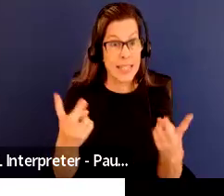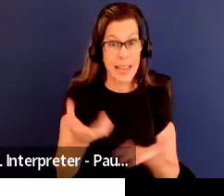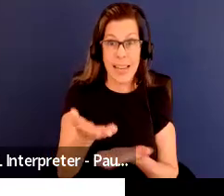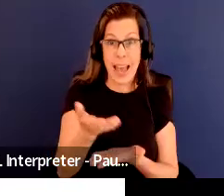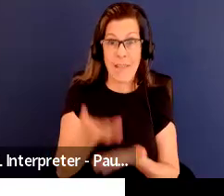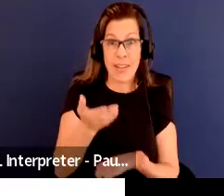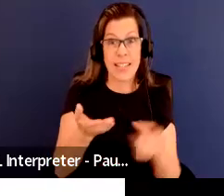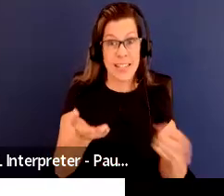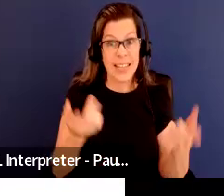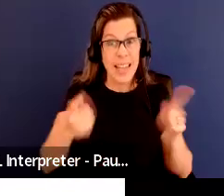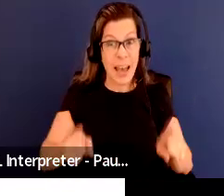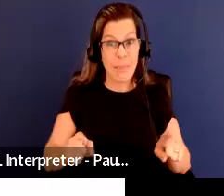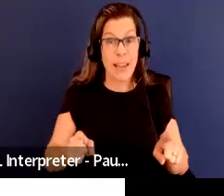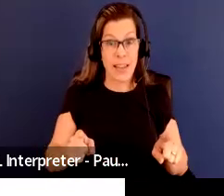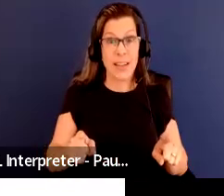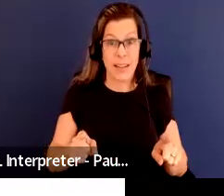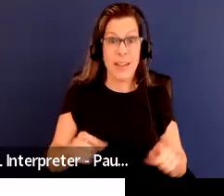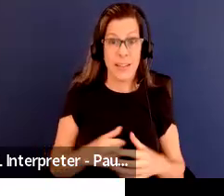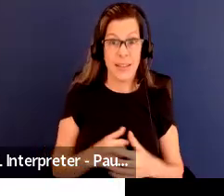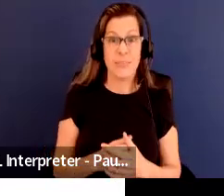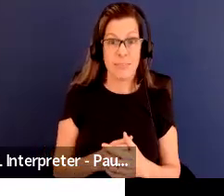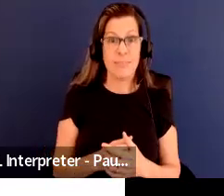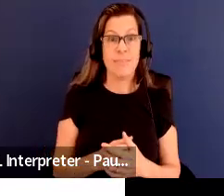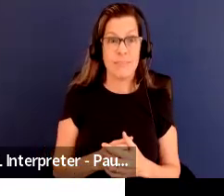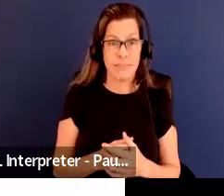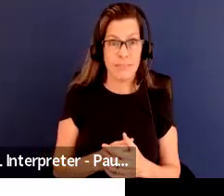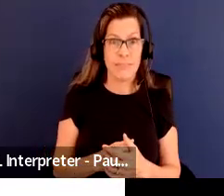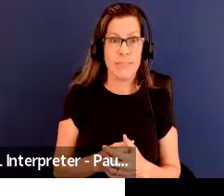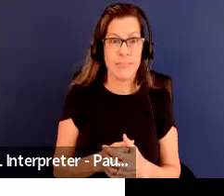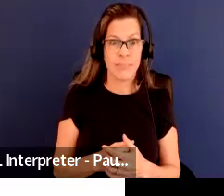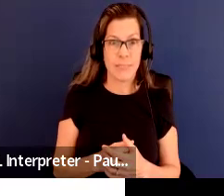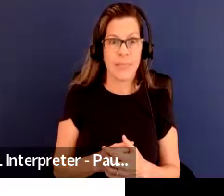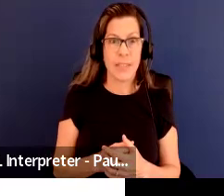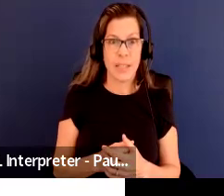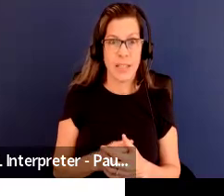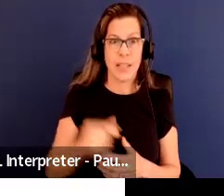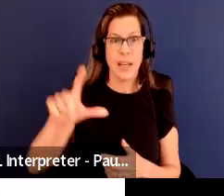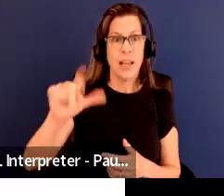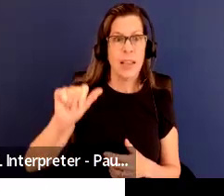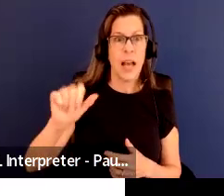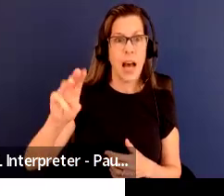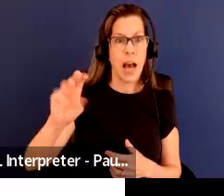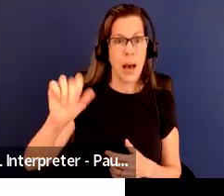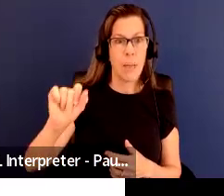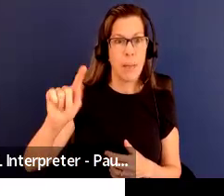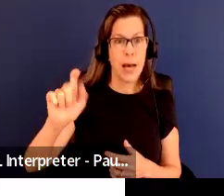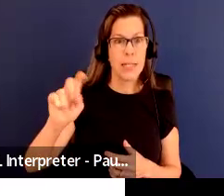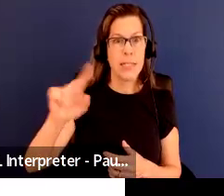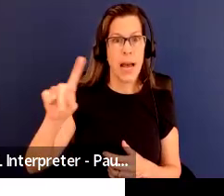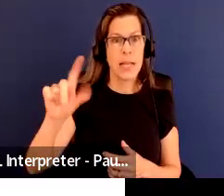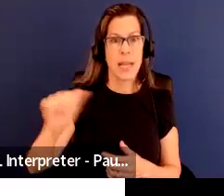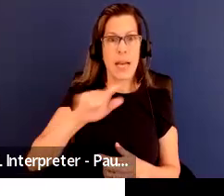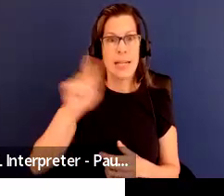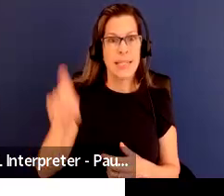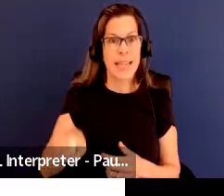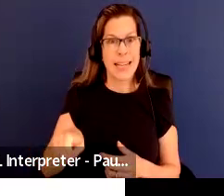evidence that this happened. And La Matanza, the Texas Rangers, their role was to kick us